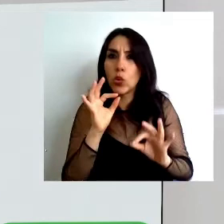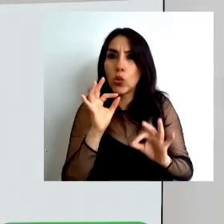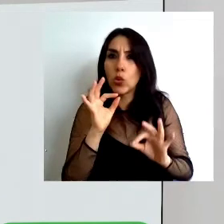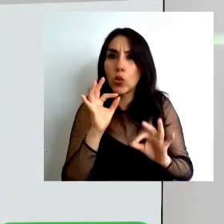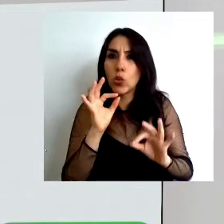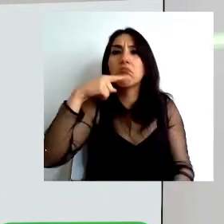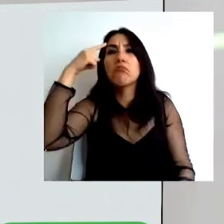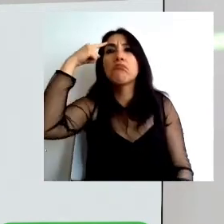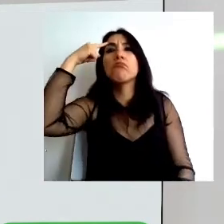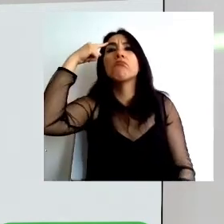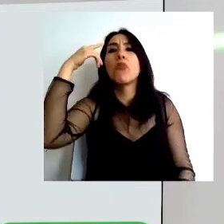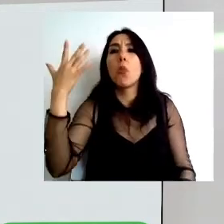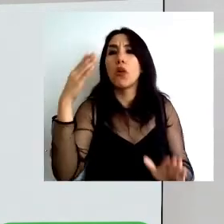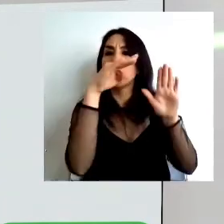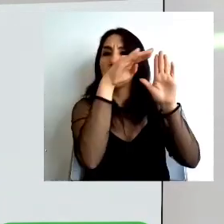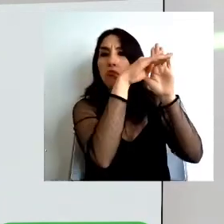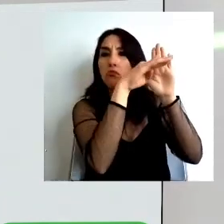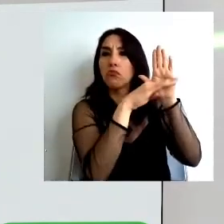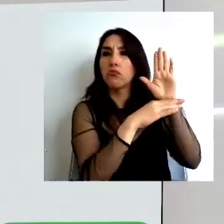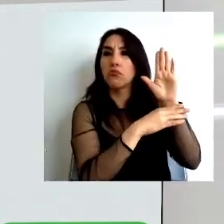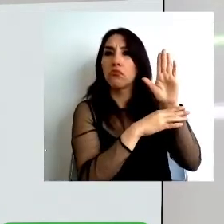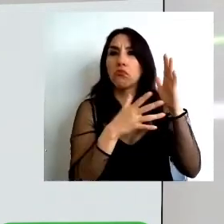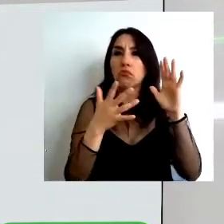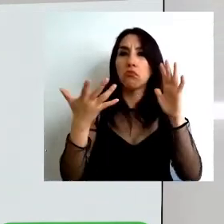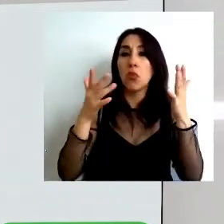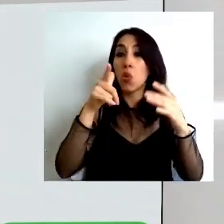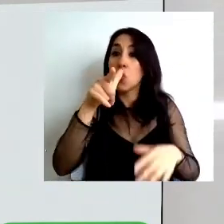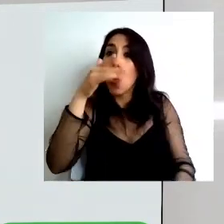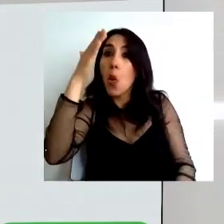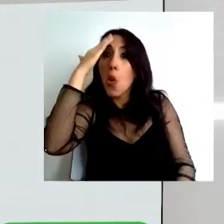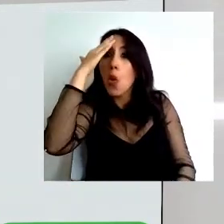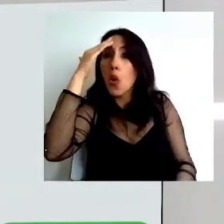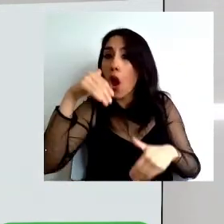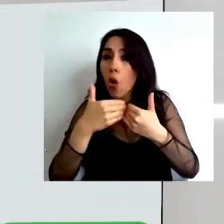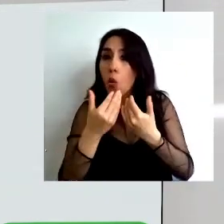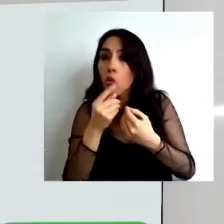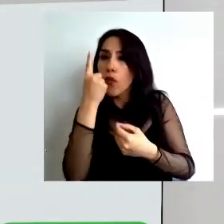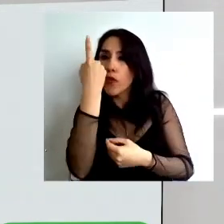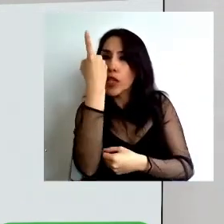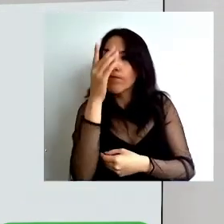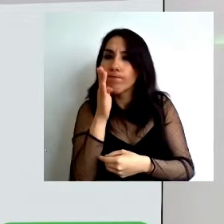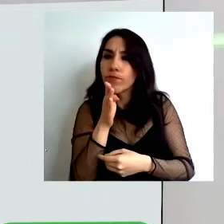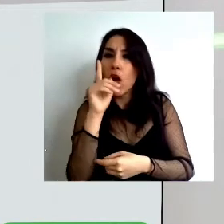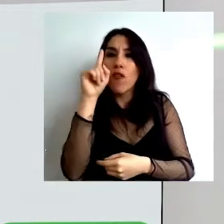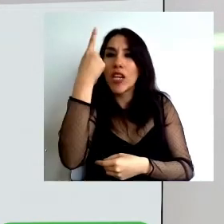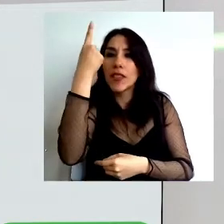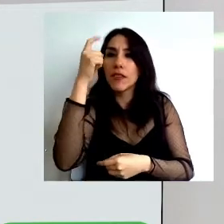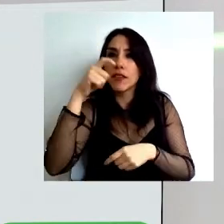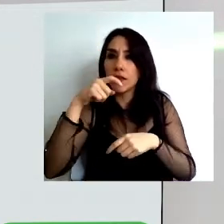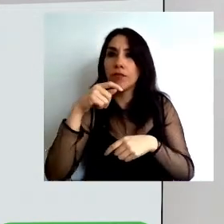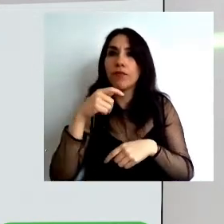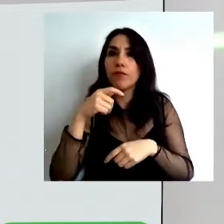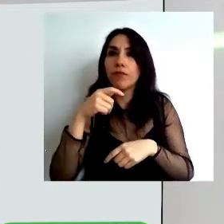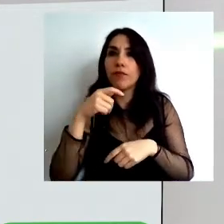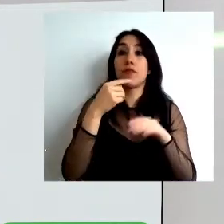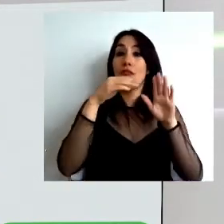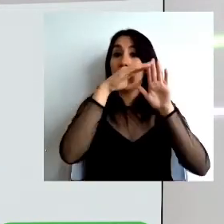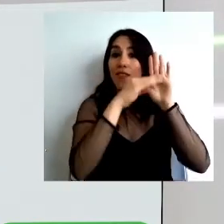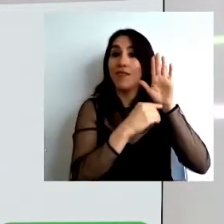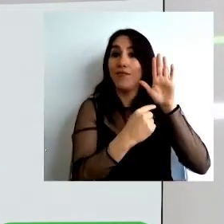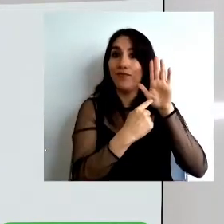strategy. The first key question is, of course, why? Why replicate? What